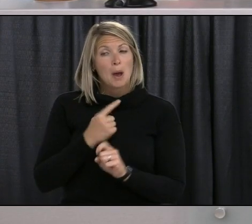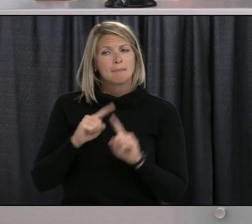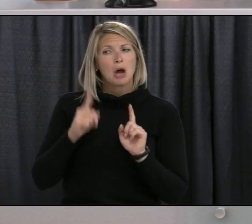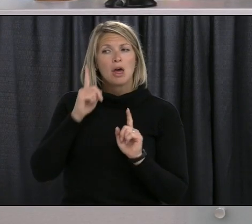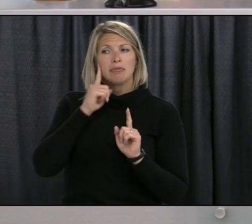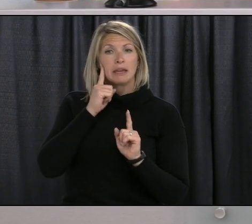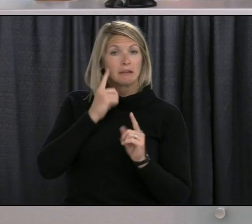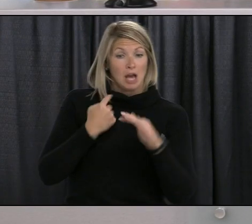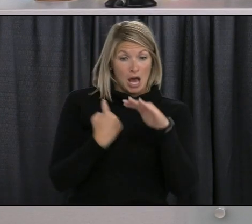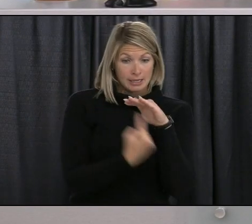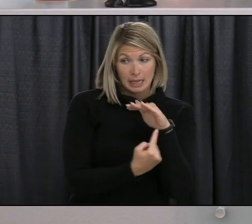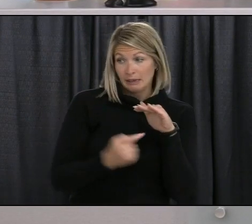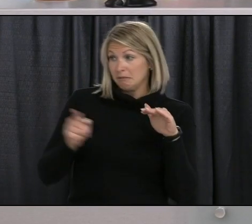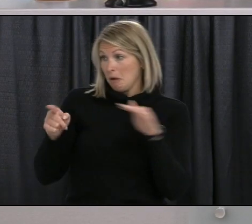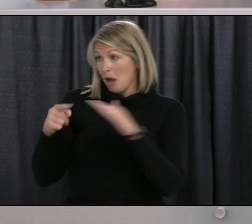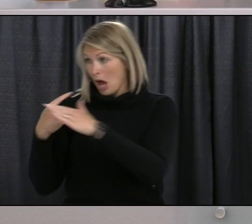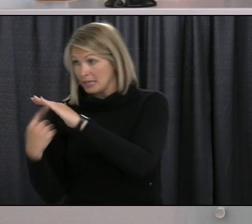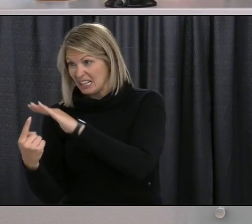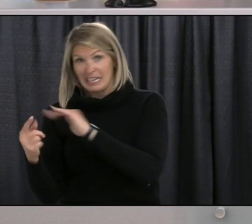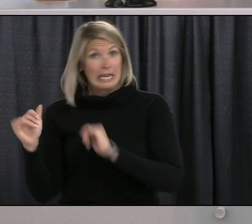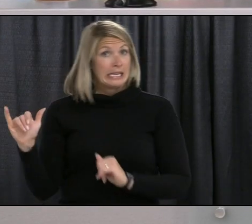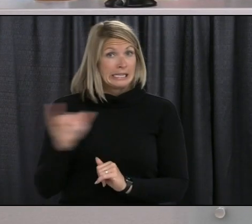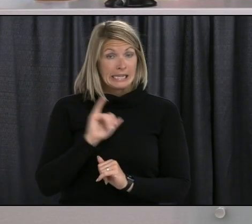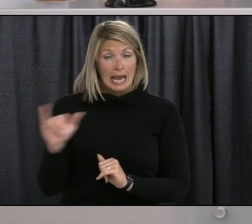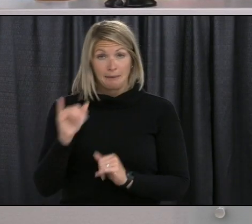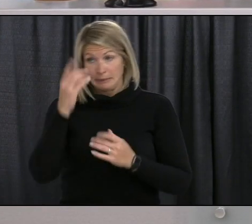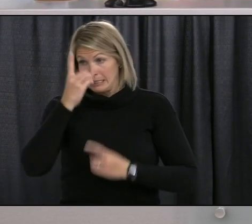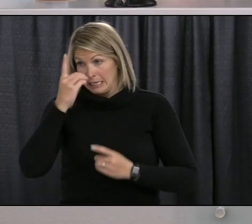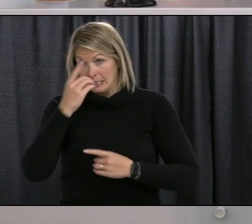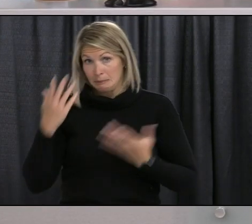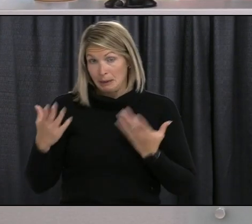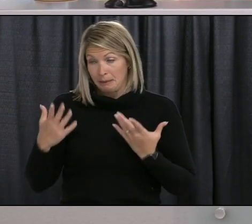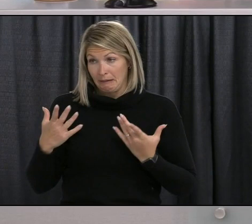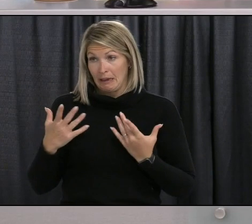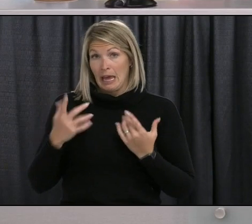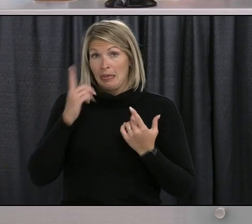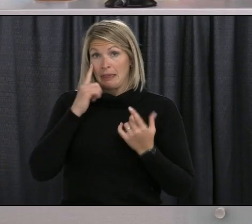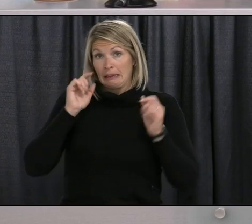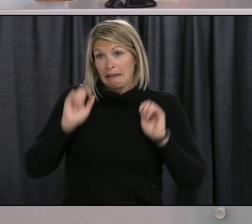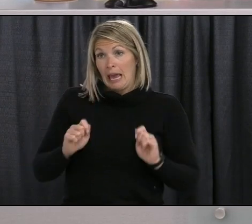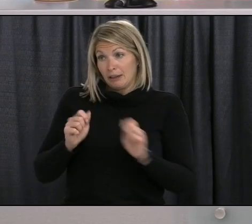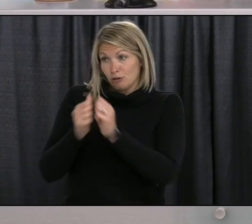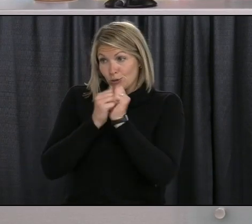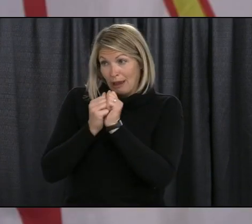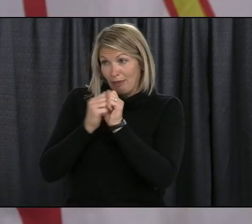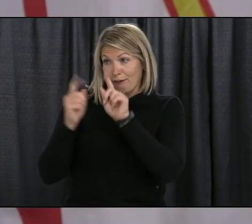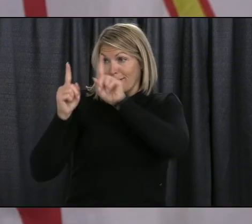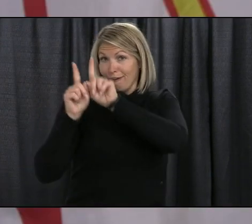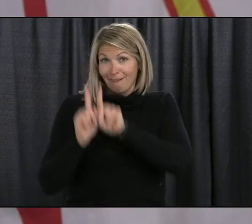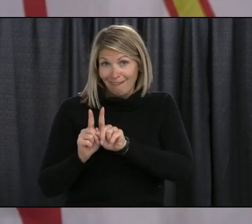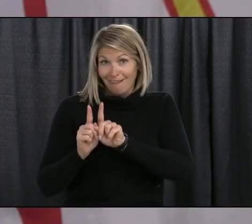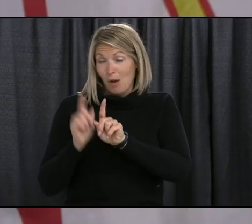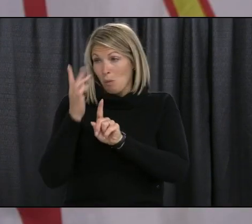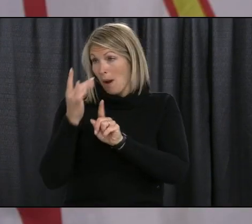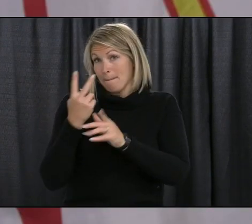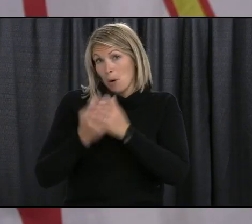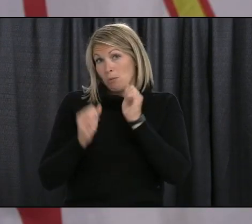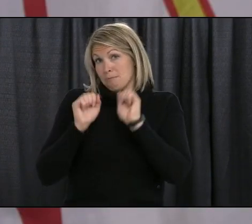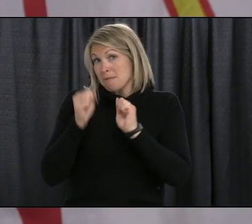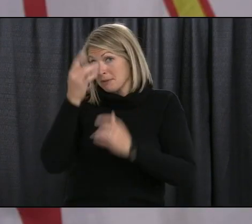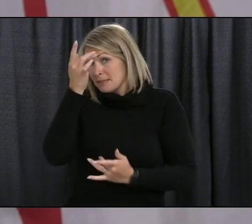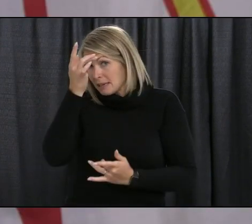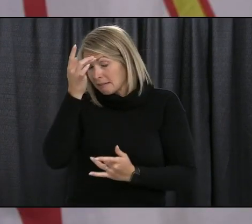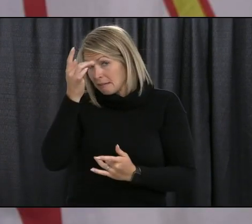Not at the moment. We're trying to keep quarantine regulations